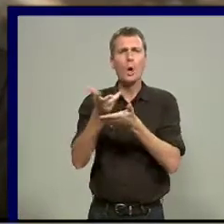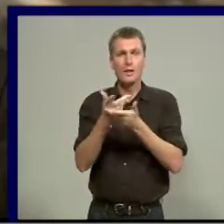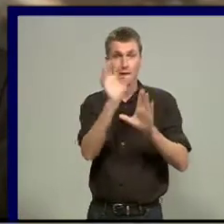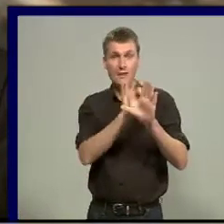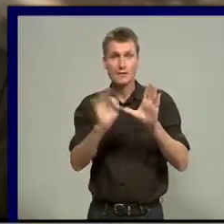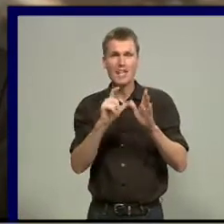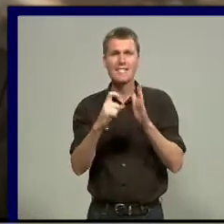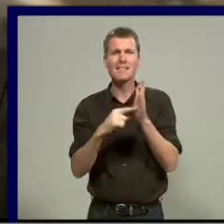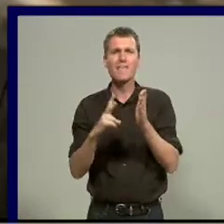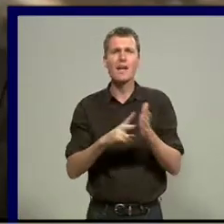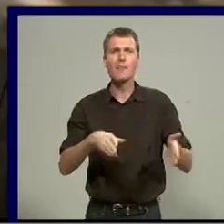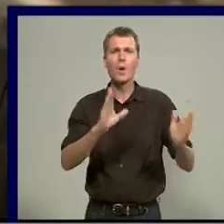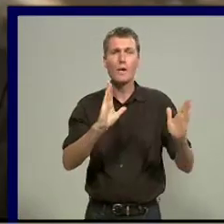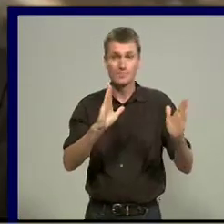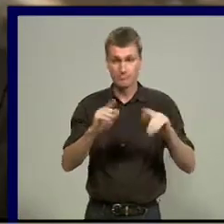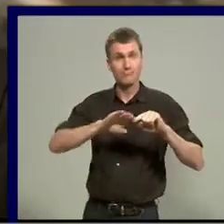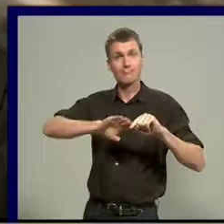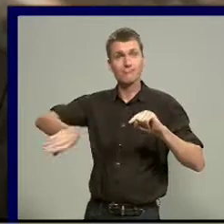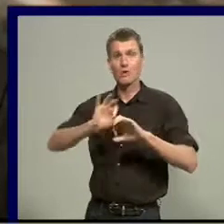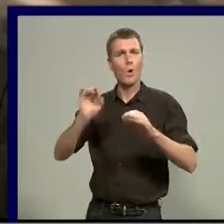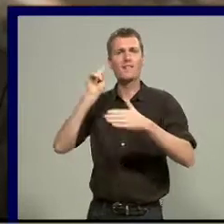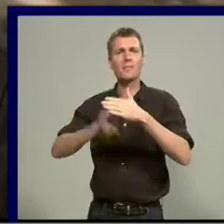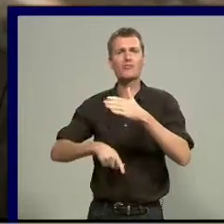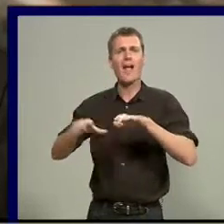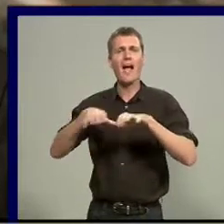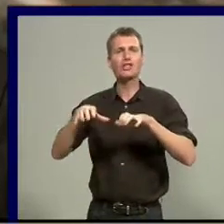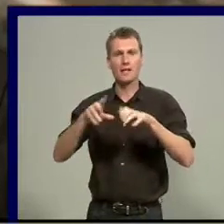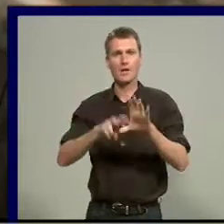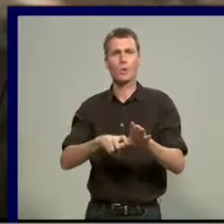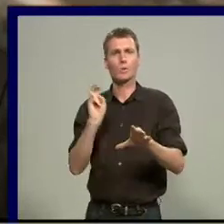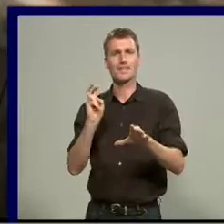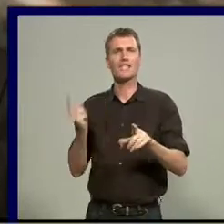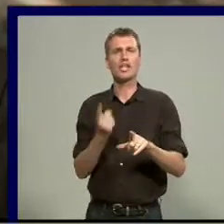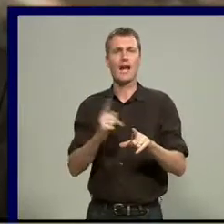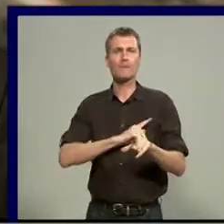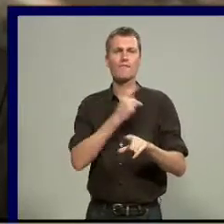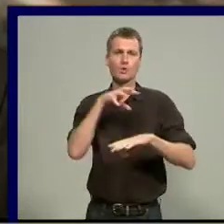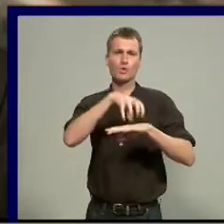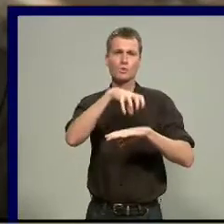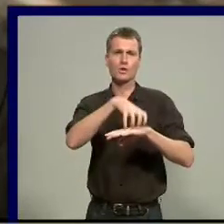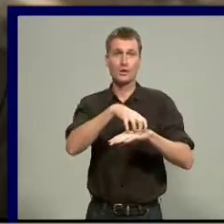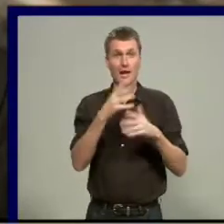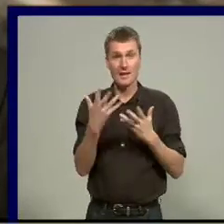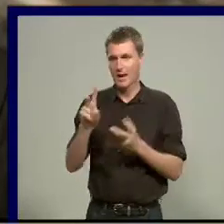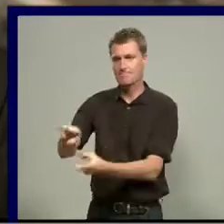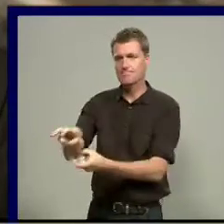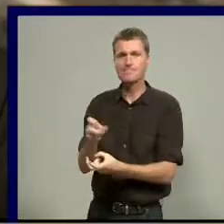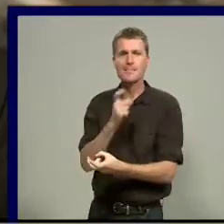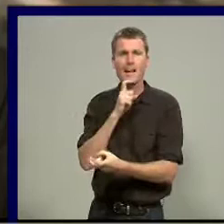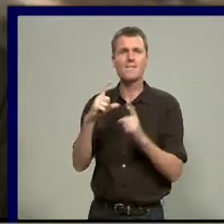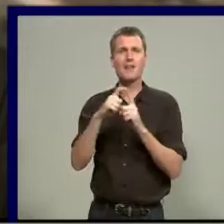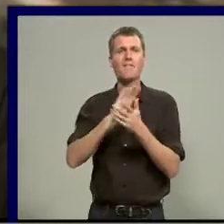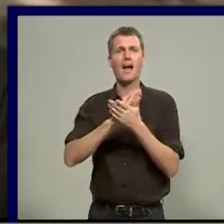building, escaped disciplinary action after quitting the engineer's professional body. Now his employee David Harding, who helped